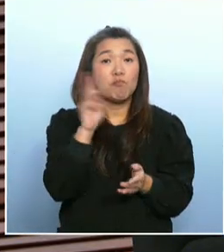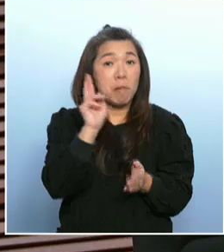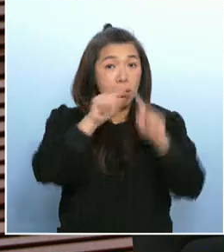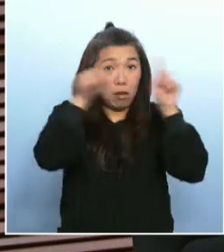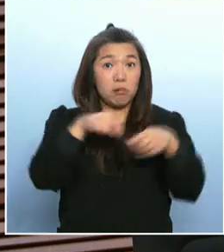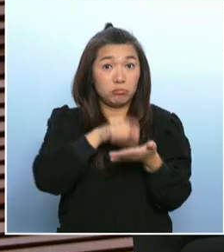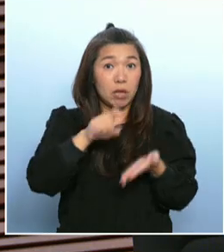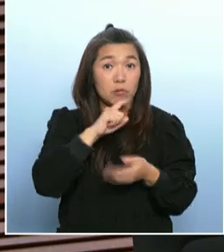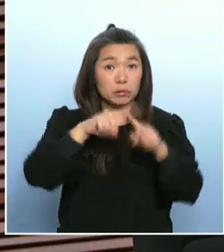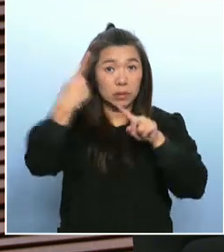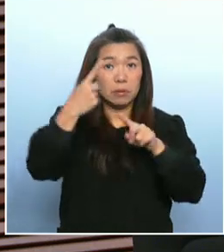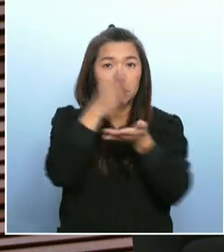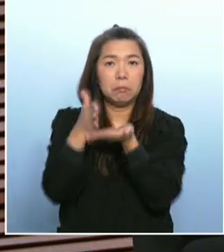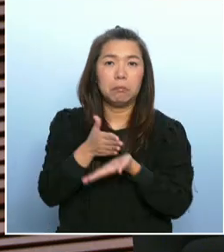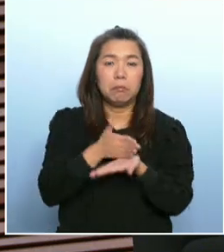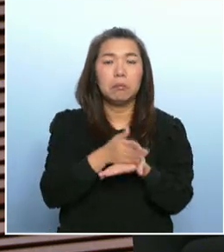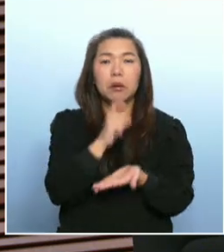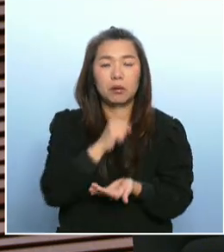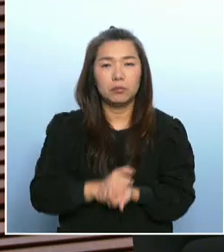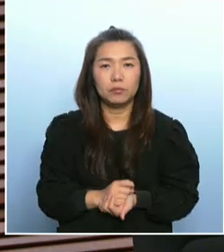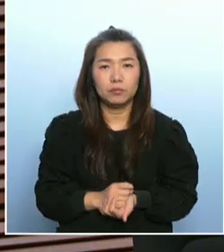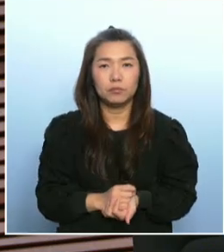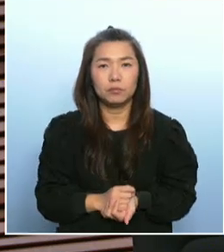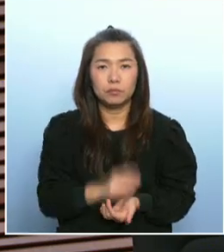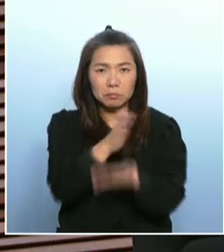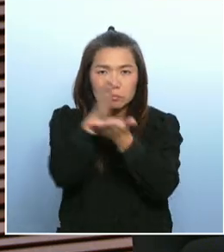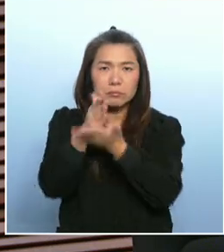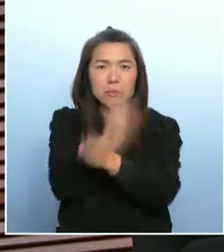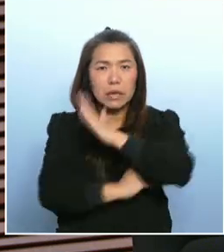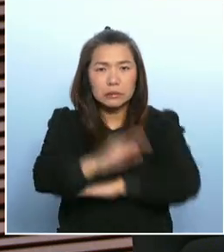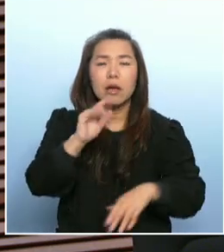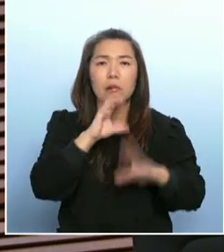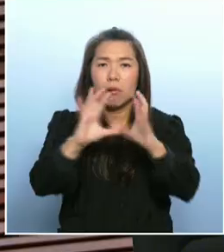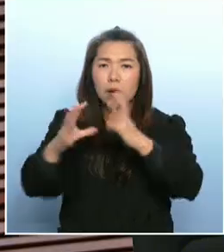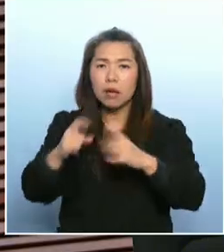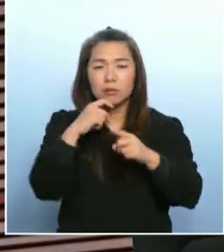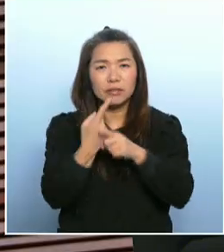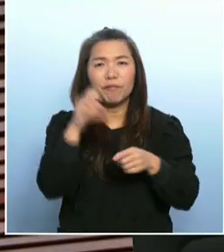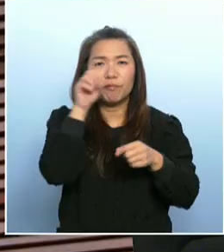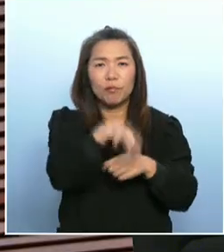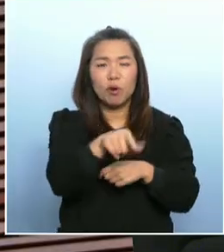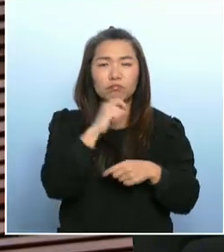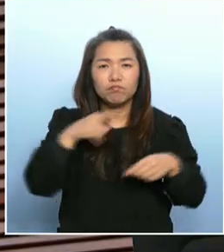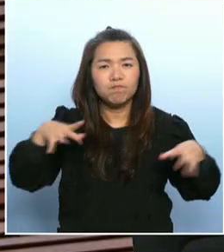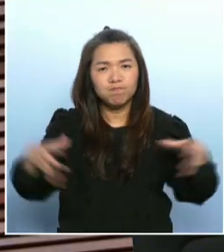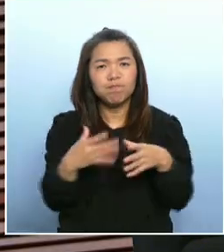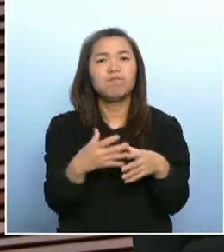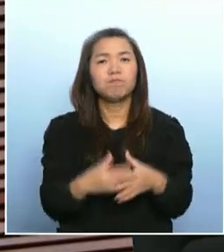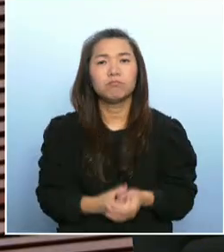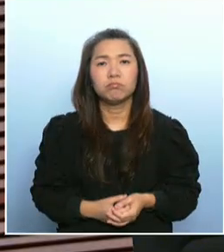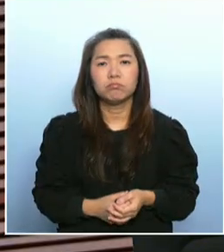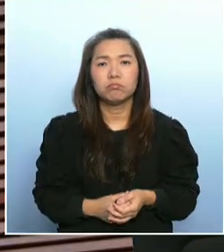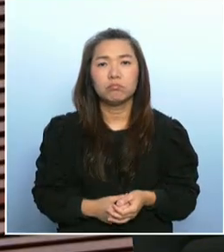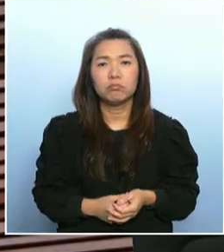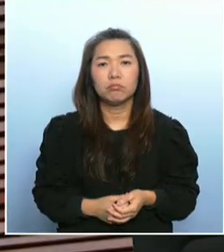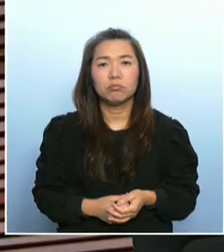places. And however, for persons with disabilities, we have 11 types of residential care homes